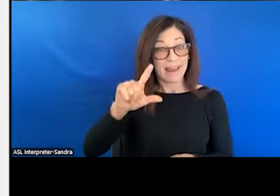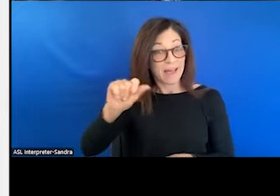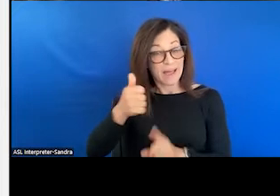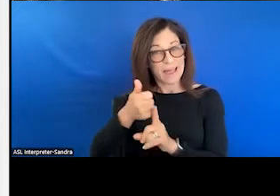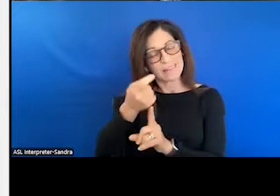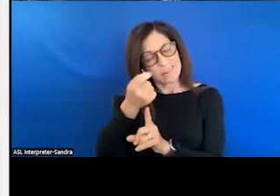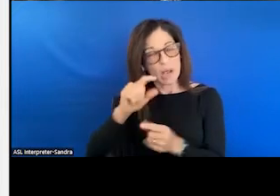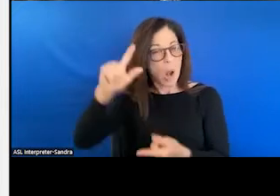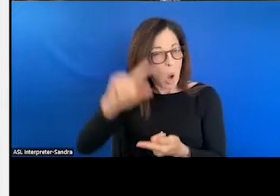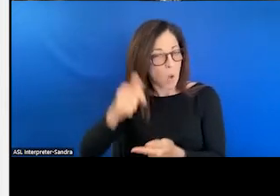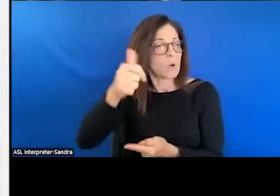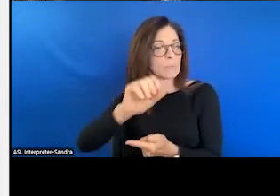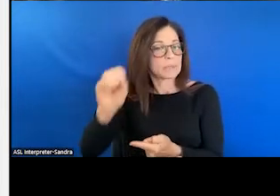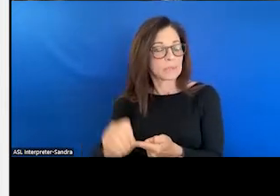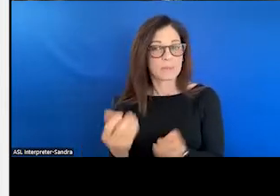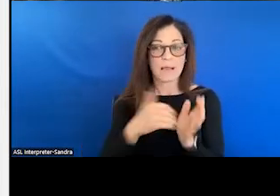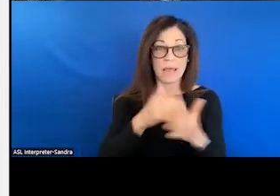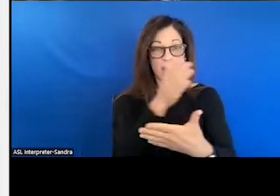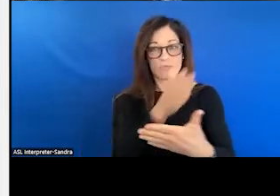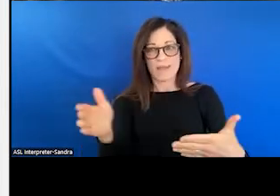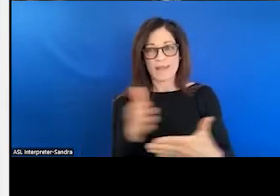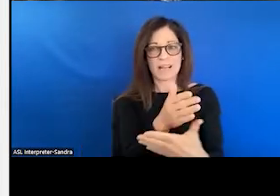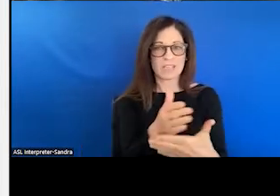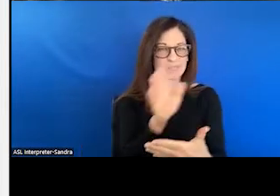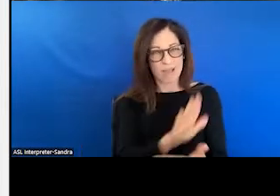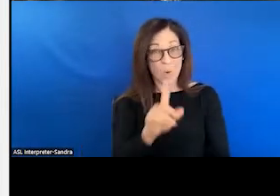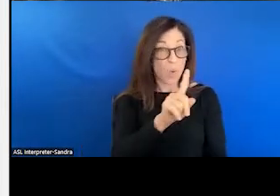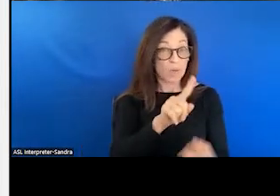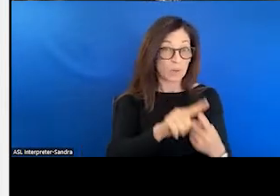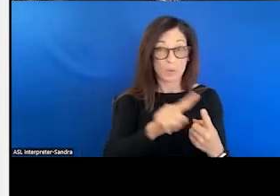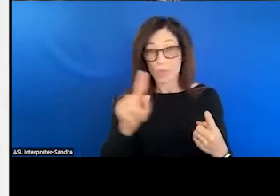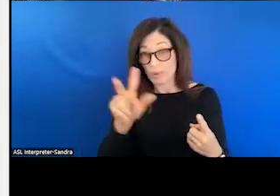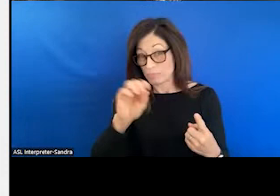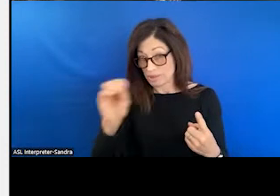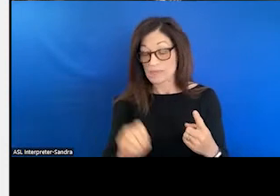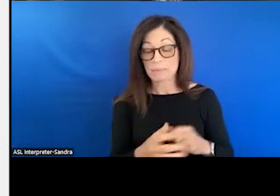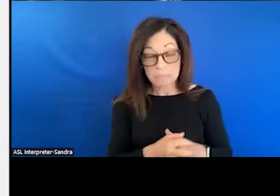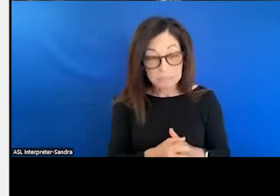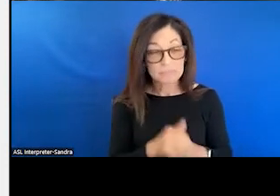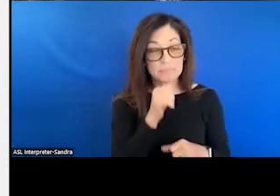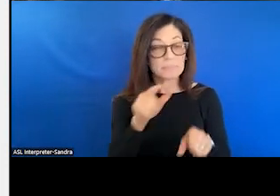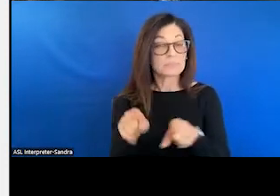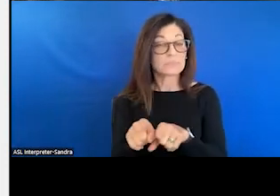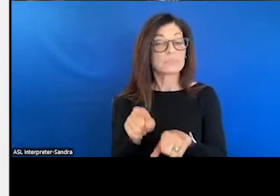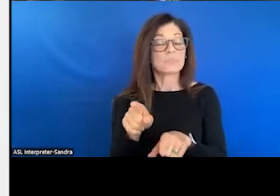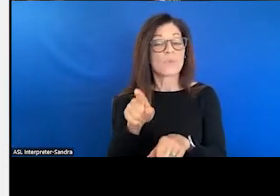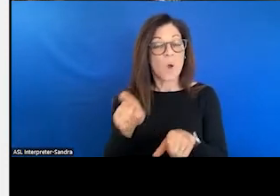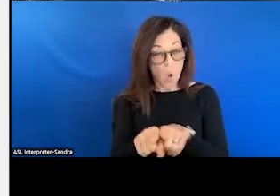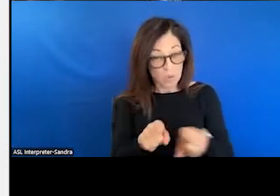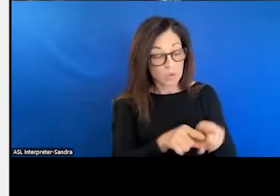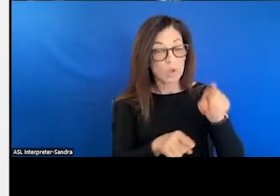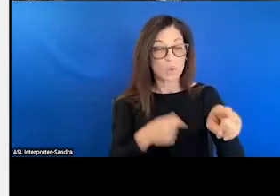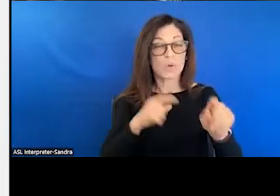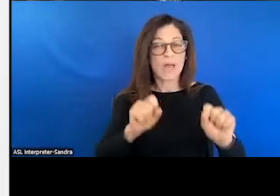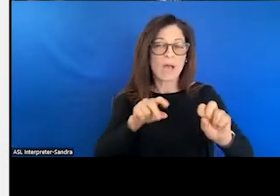lower percentage. And again, the range is close to 1% to 3%. In addition to this metric, you could also look at other